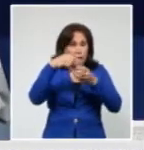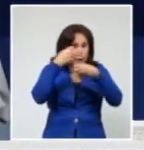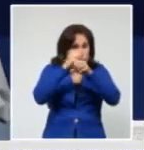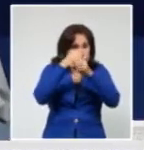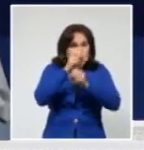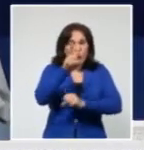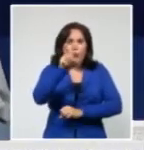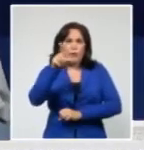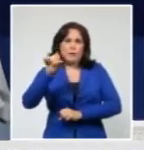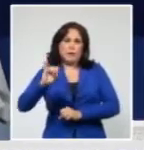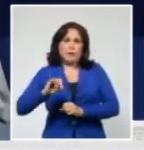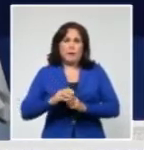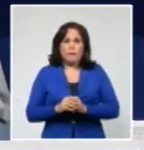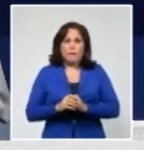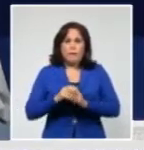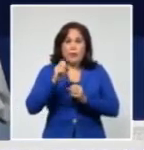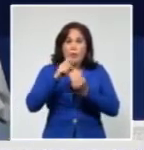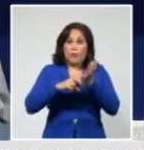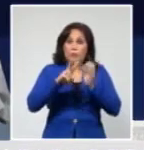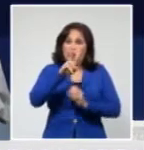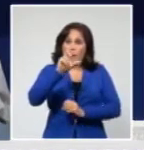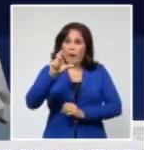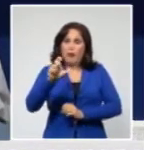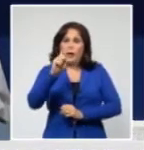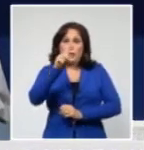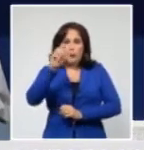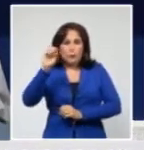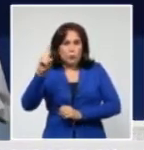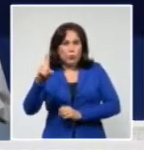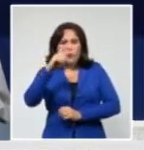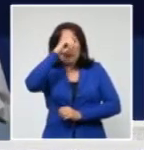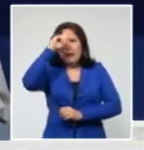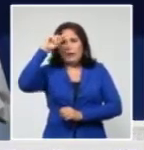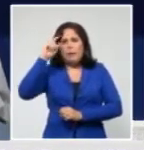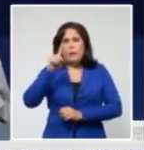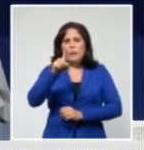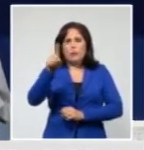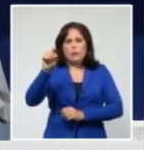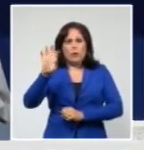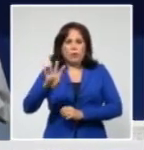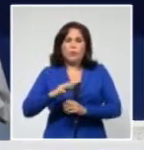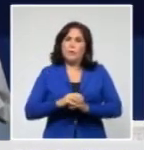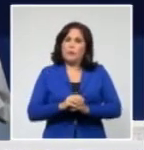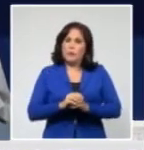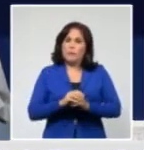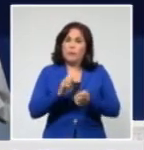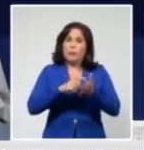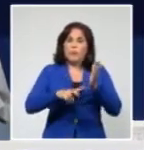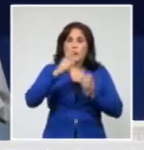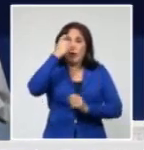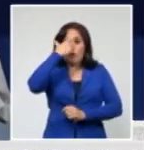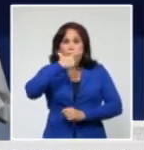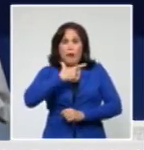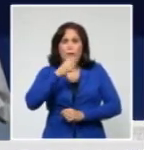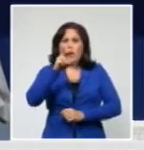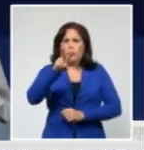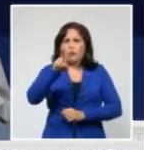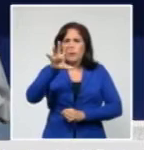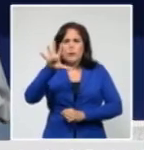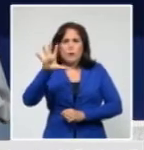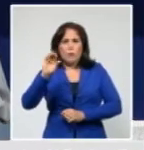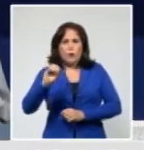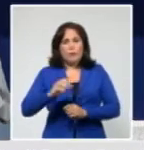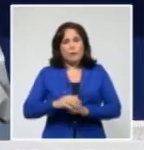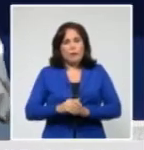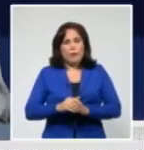5,448, Mayabeque, 338, Matanzas, 216, Villa Clara,